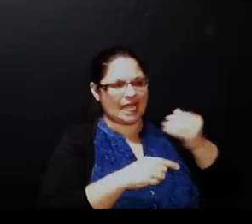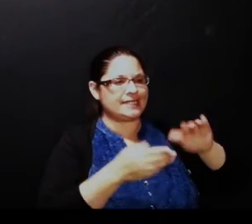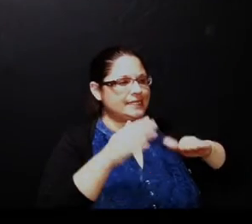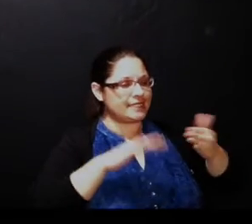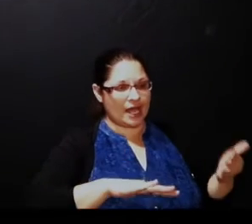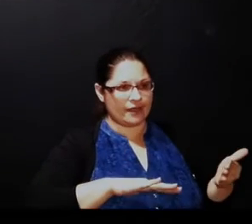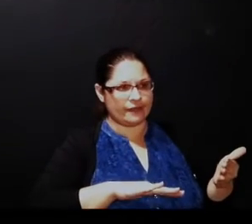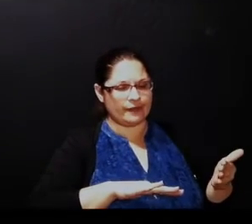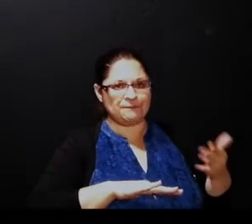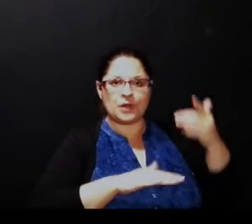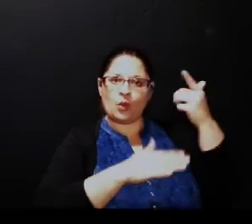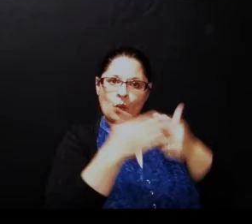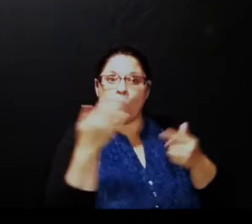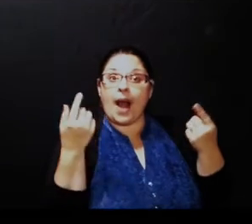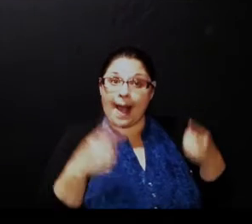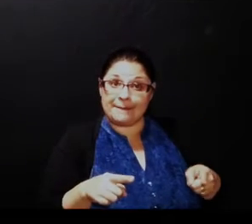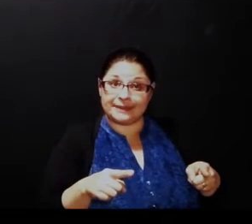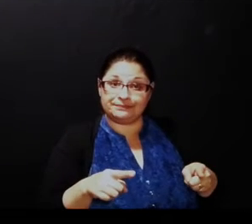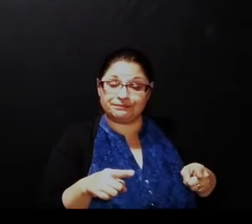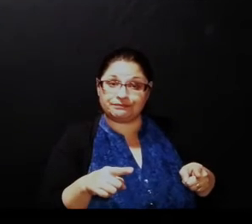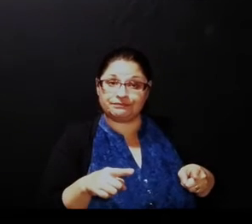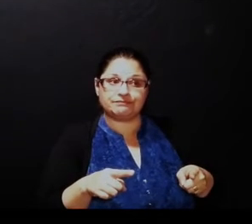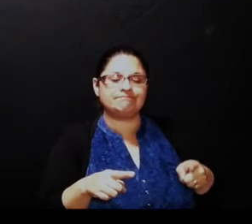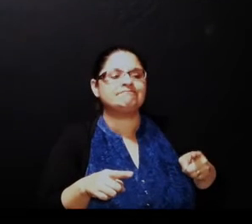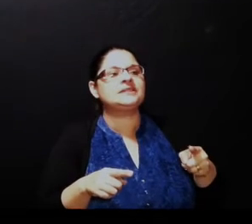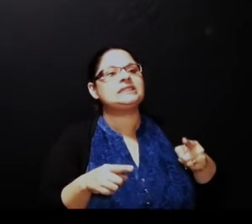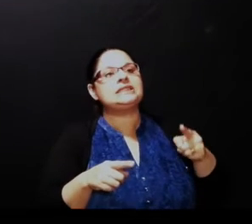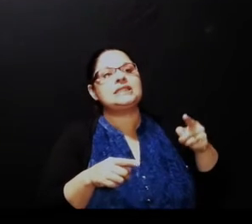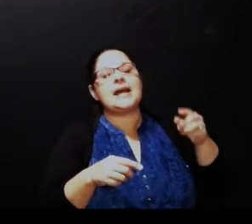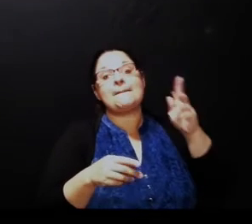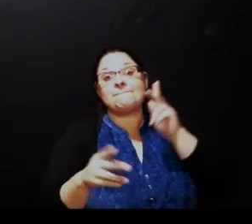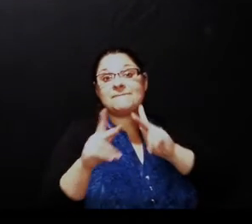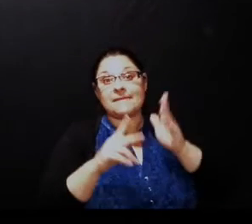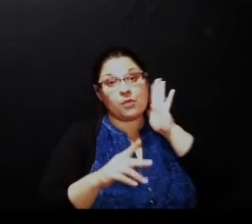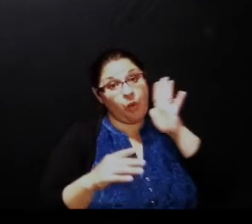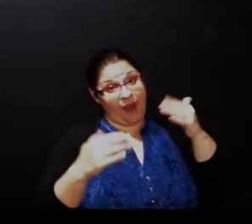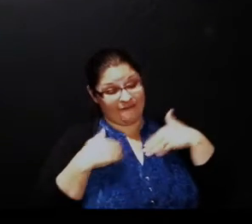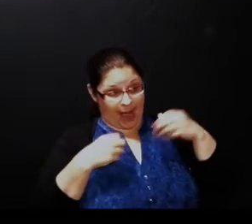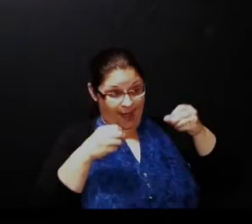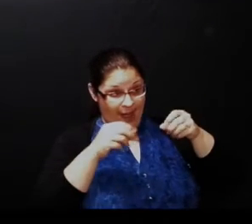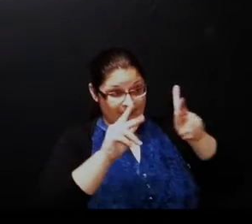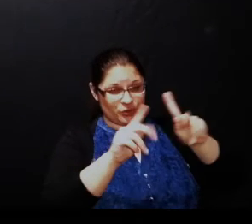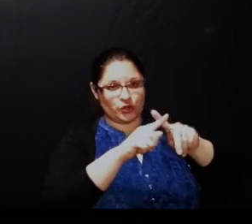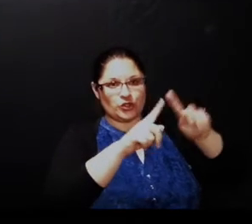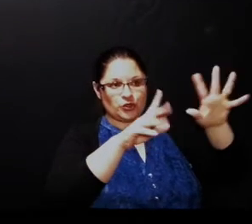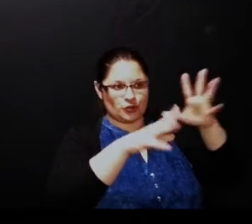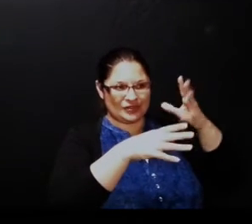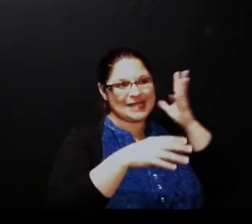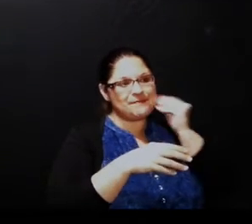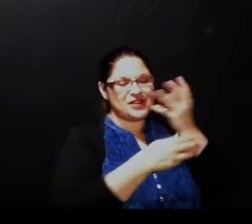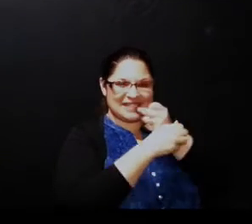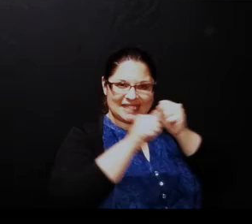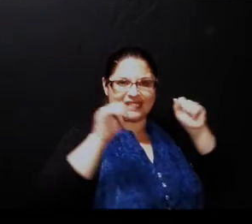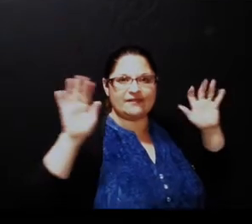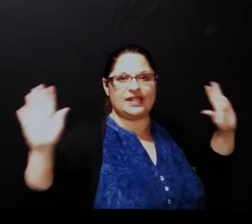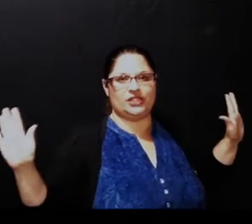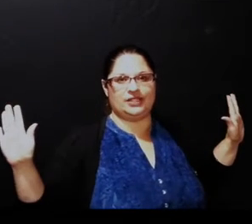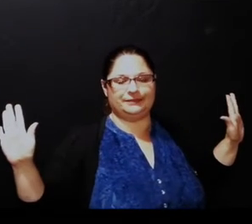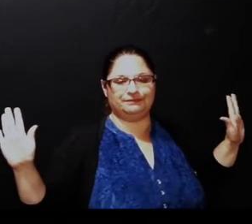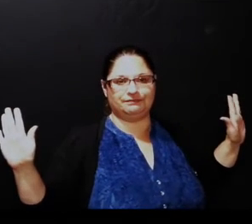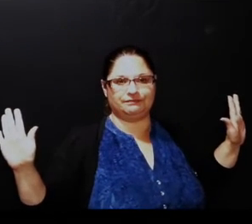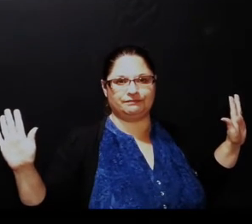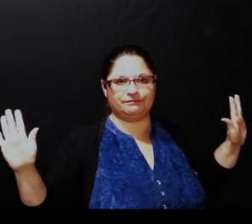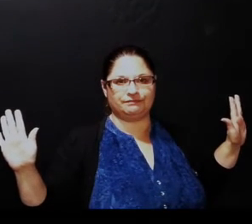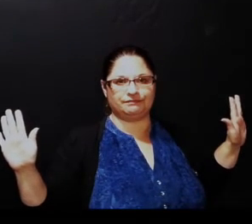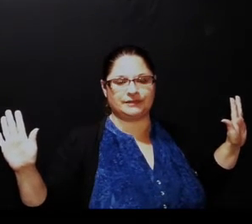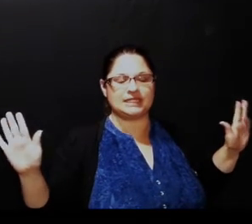of his death to what it's going to produce. People are going to have the opportunity to be saved. He sees the